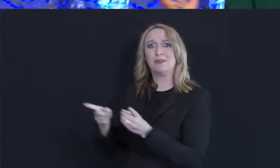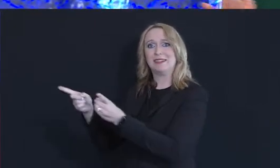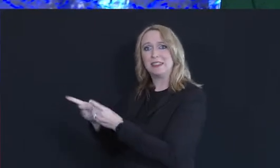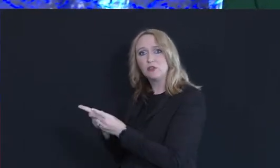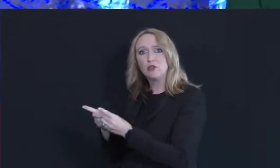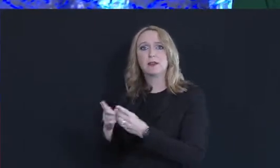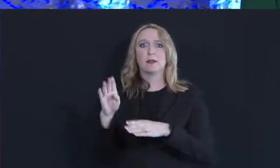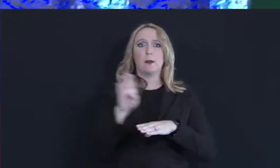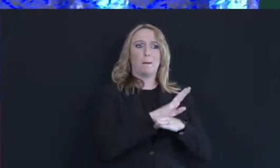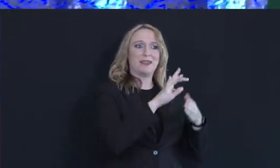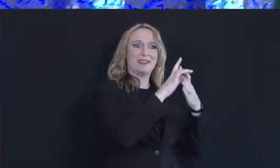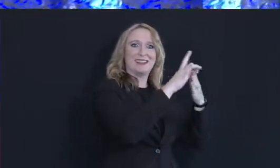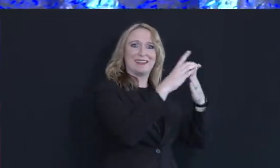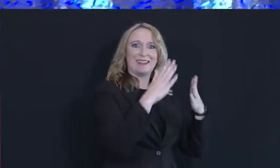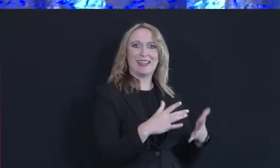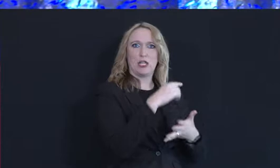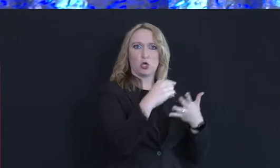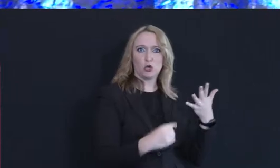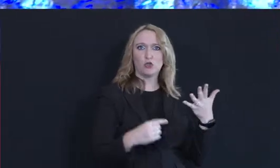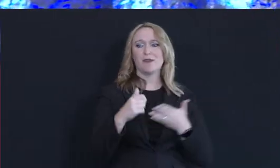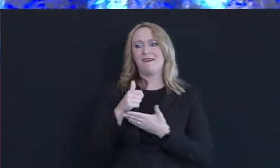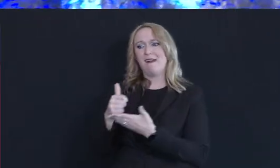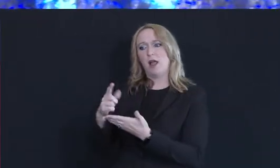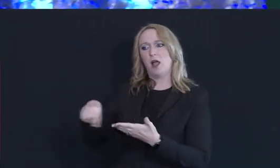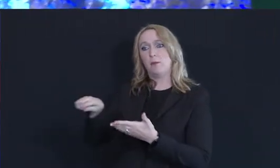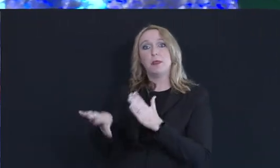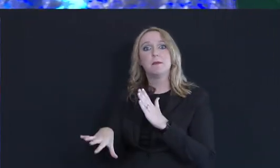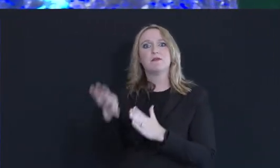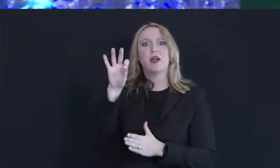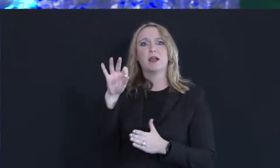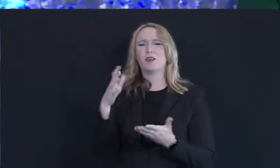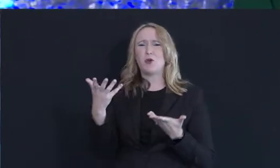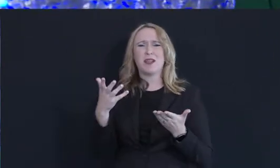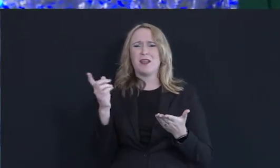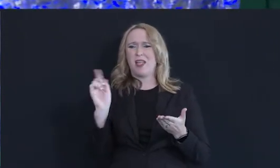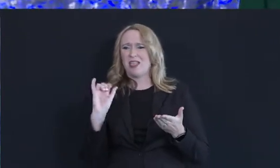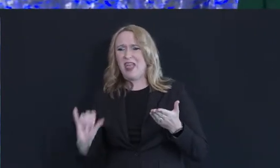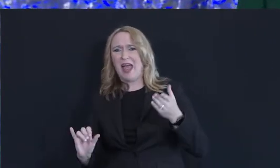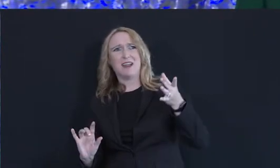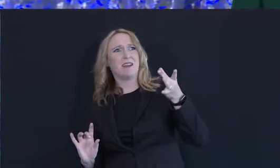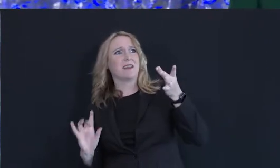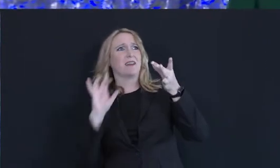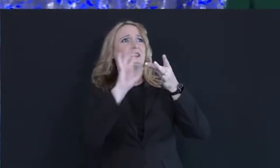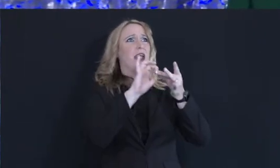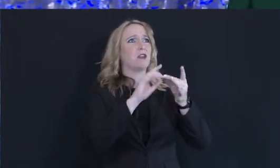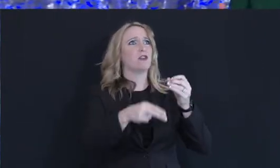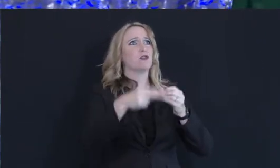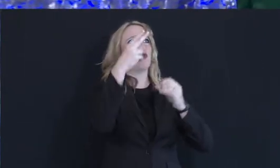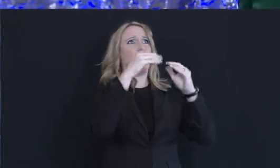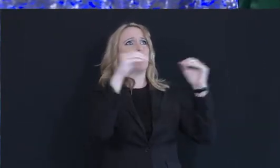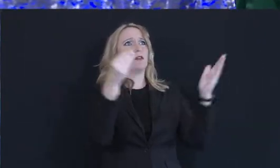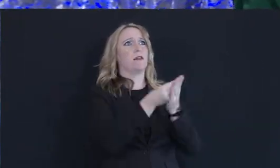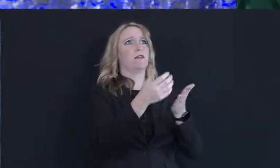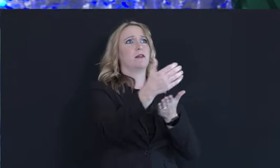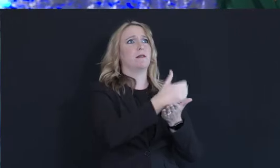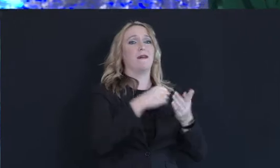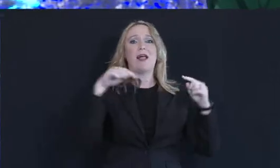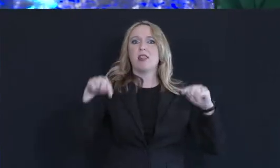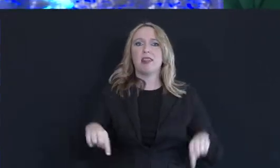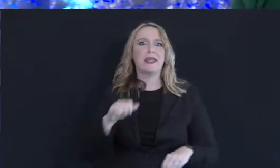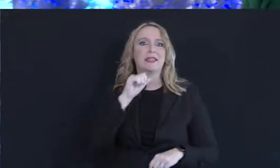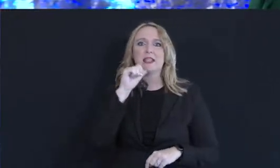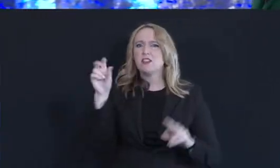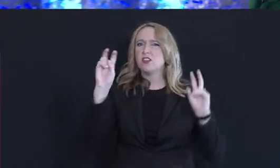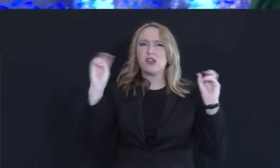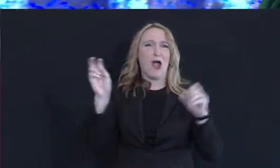to intersect with our students and help them find those missing Pathways to higher education or career this isn't rocket science y'all